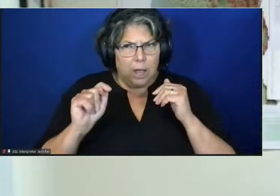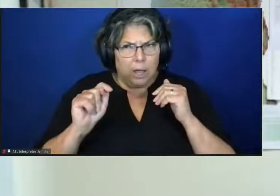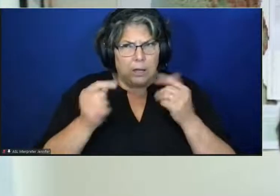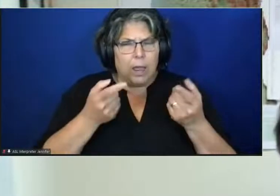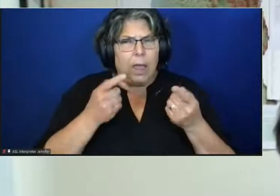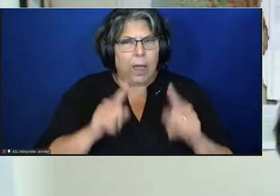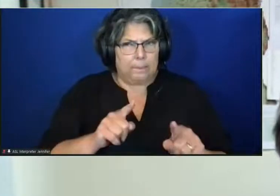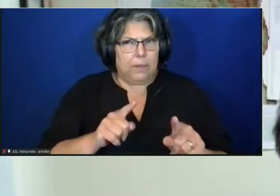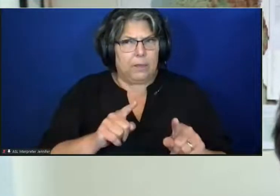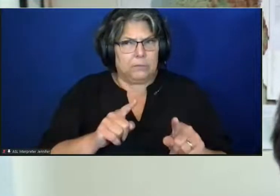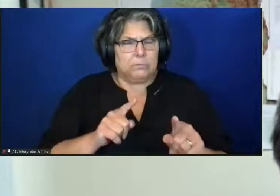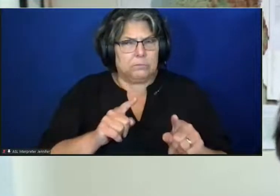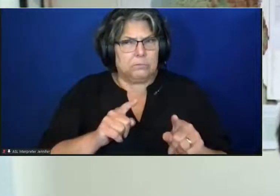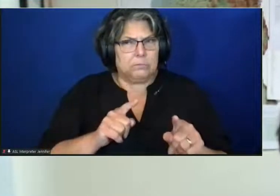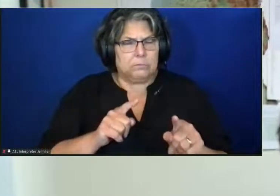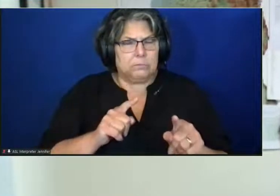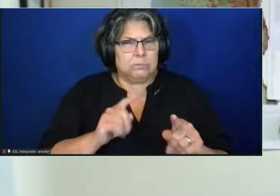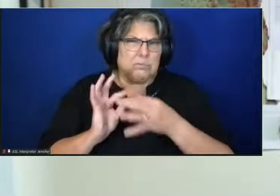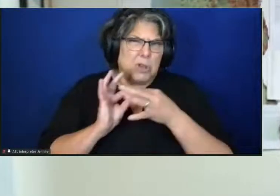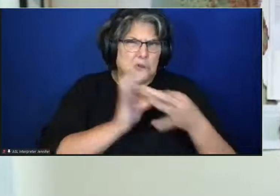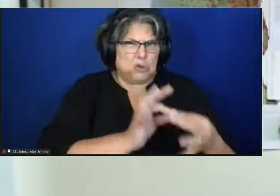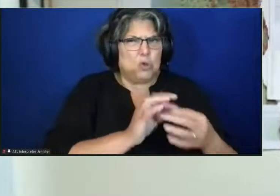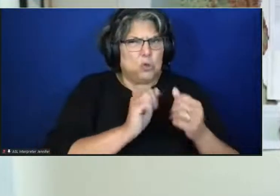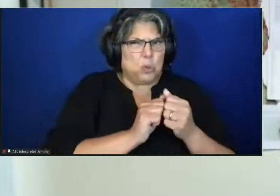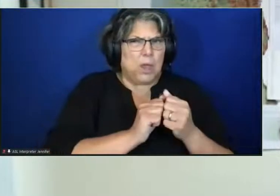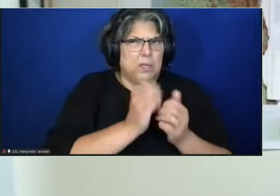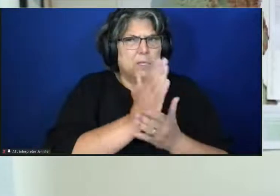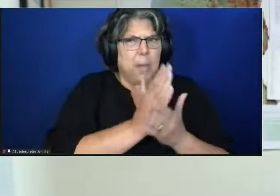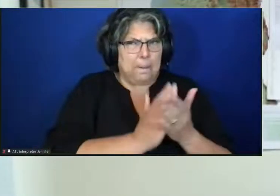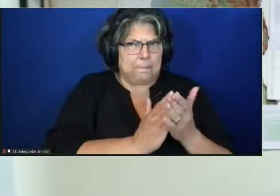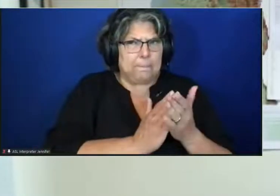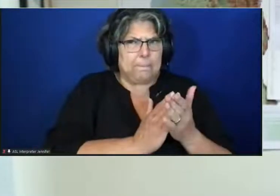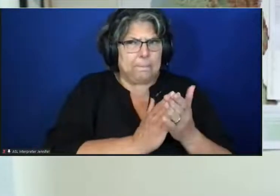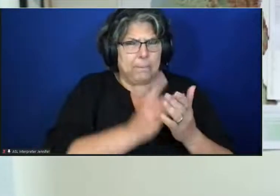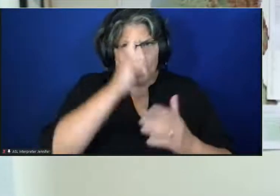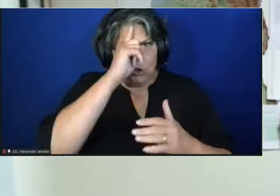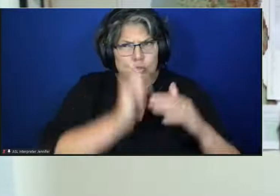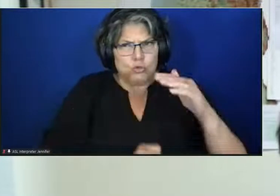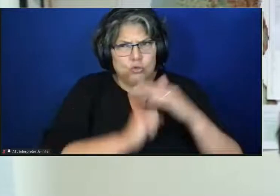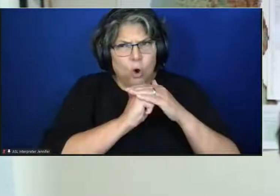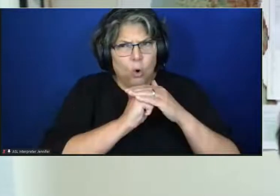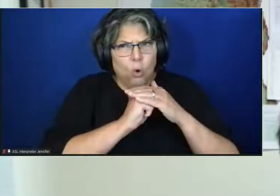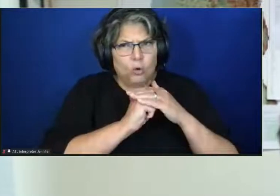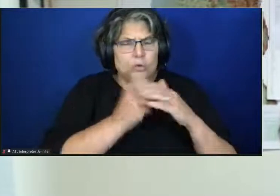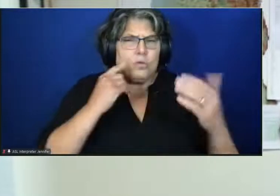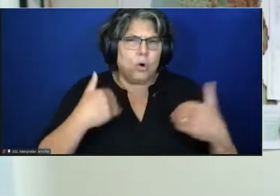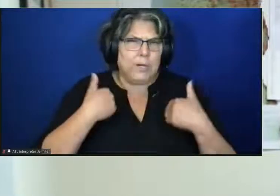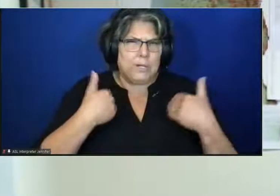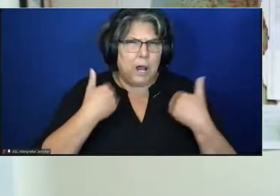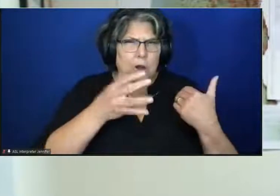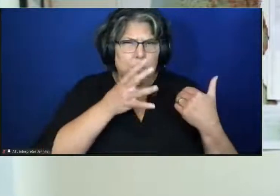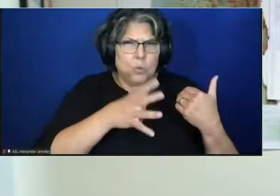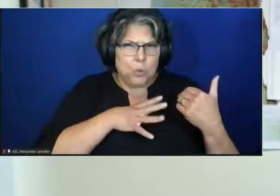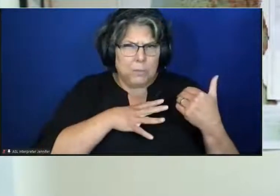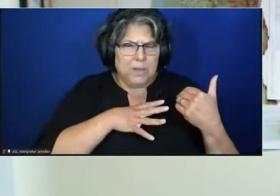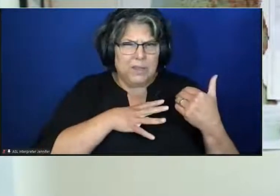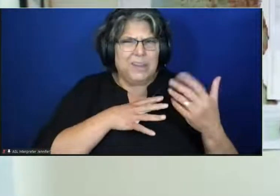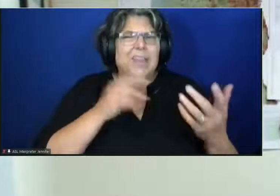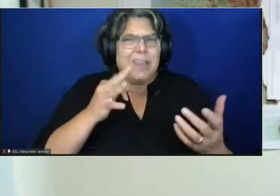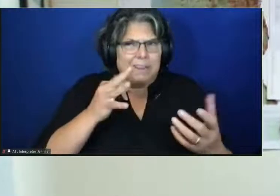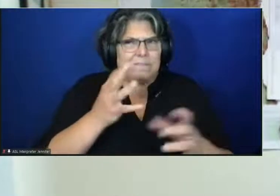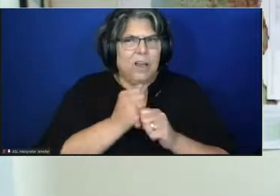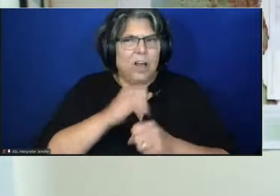happened and was associated with some strokes in younger women with Johnson &